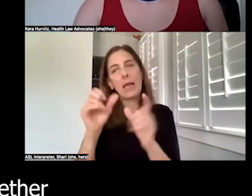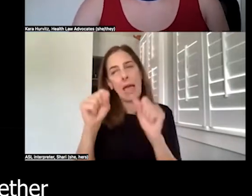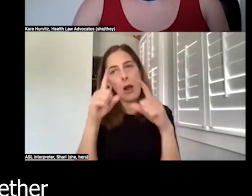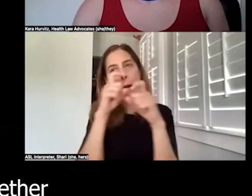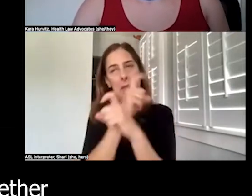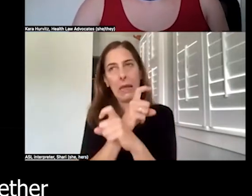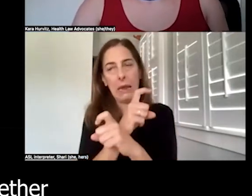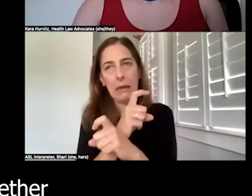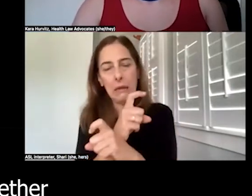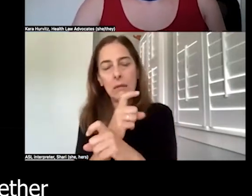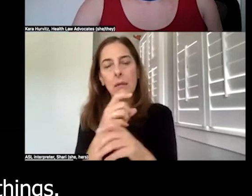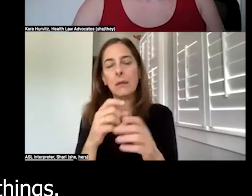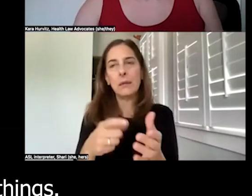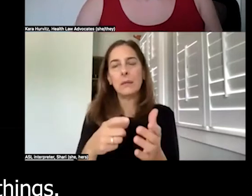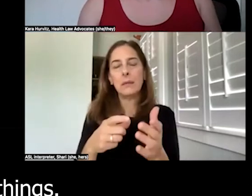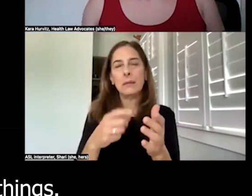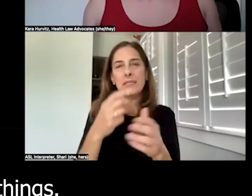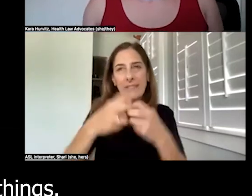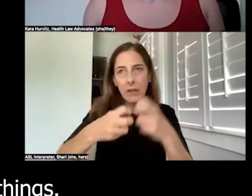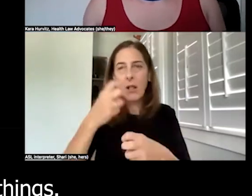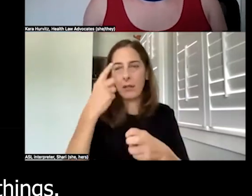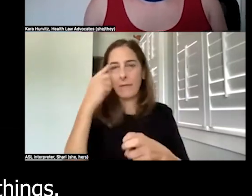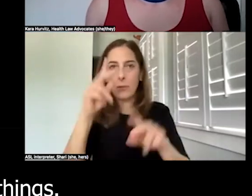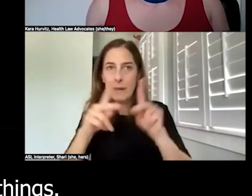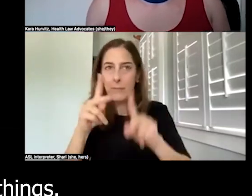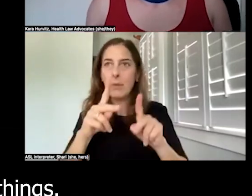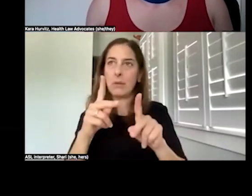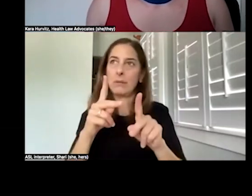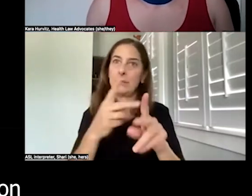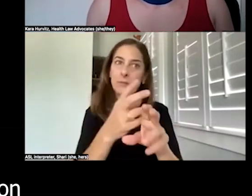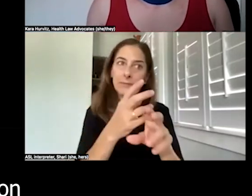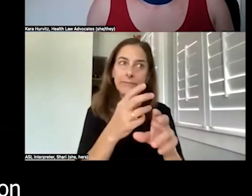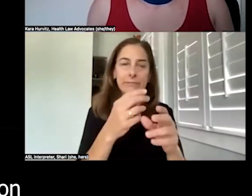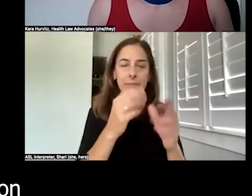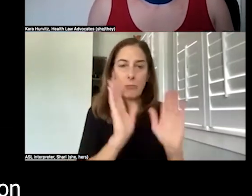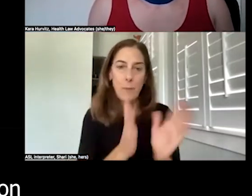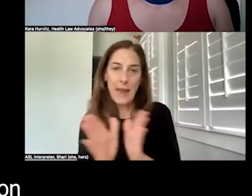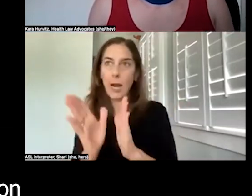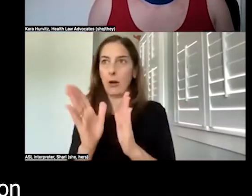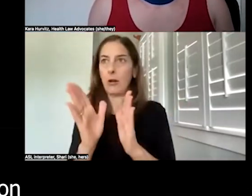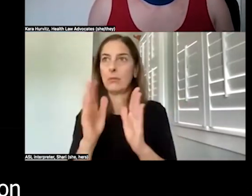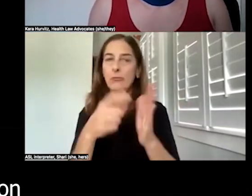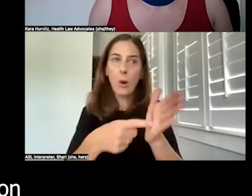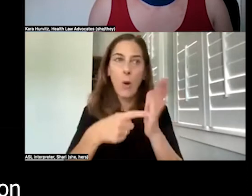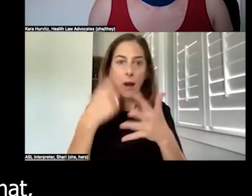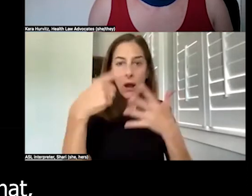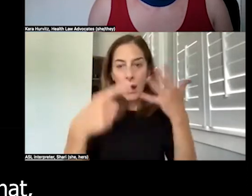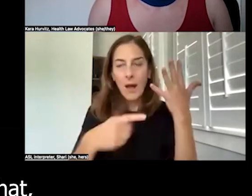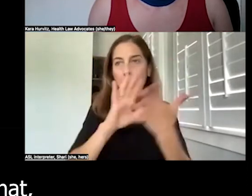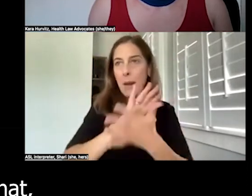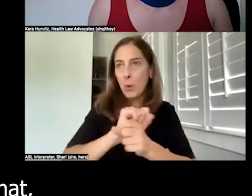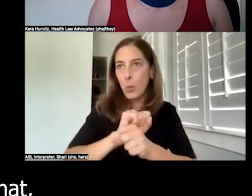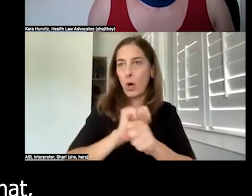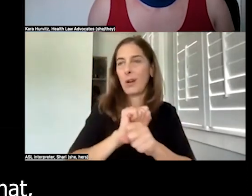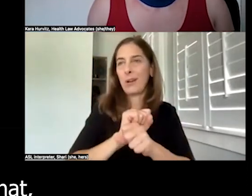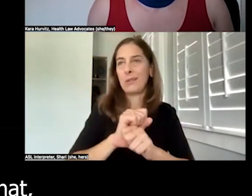together in a row in order to access things. So just to touch briefly on Steph's